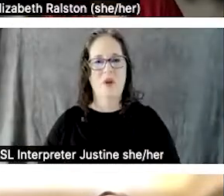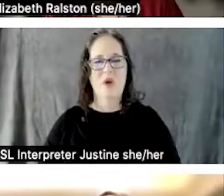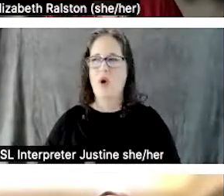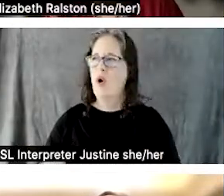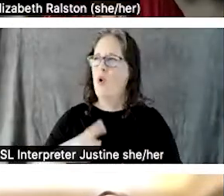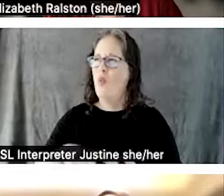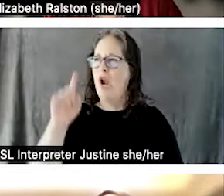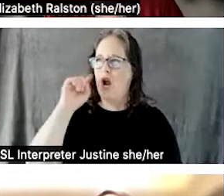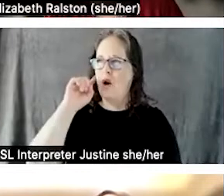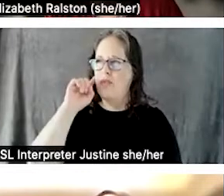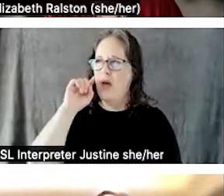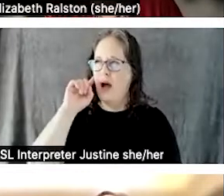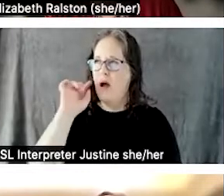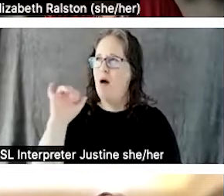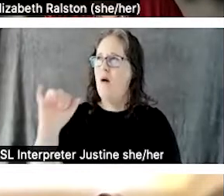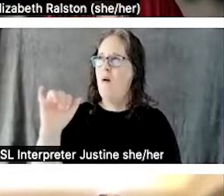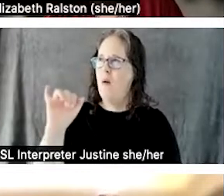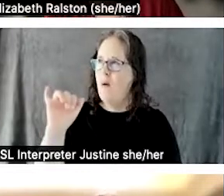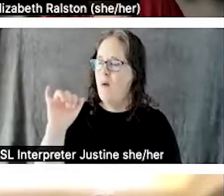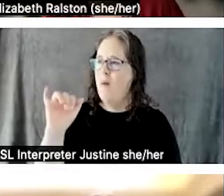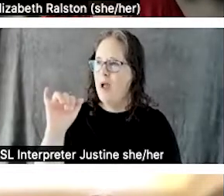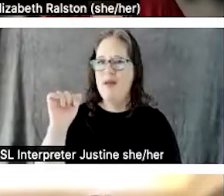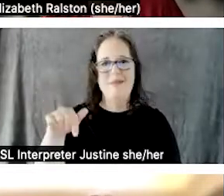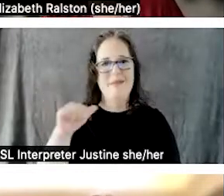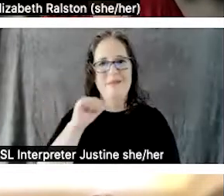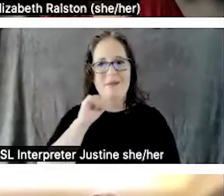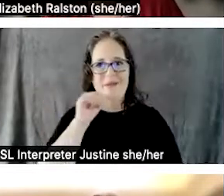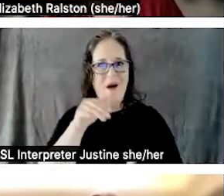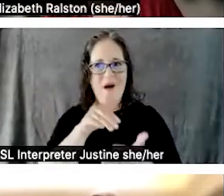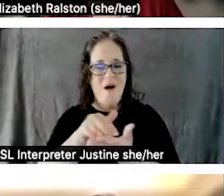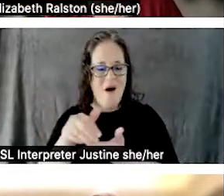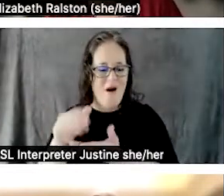that this is something that is not often stated by